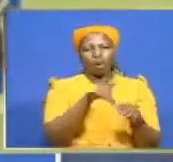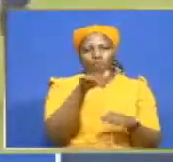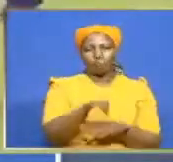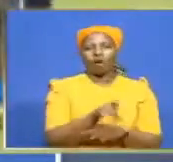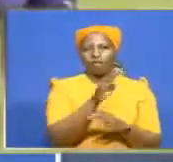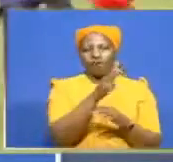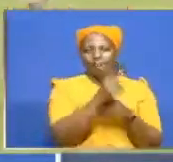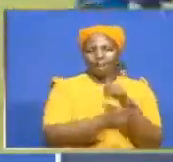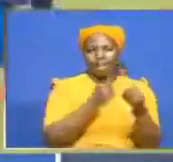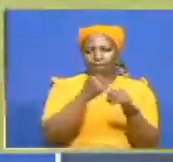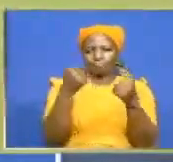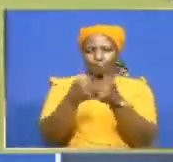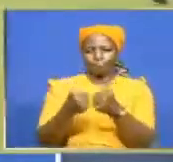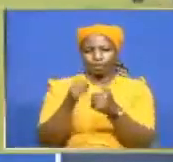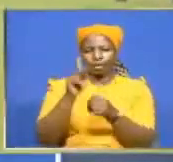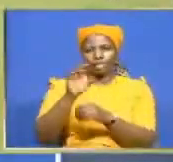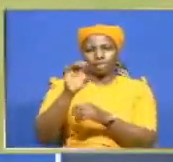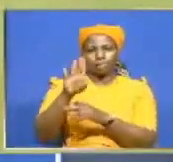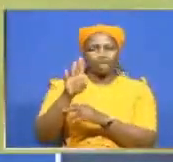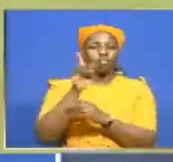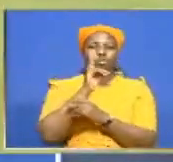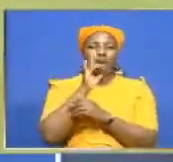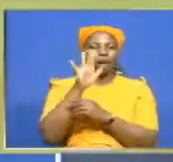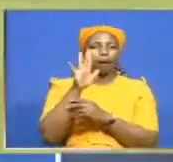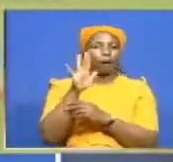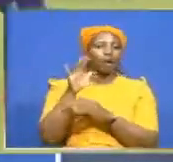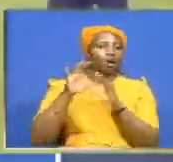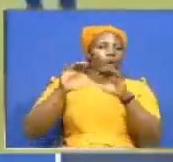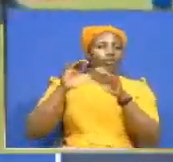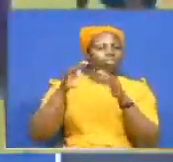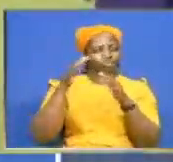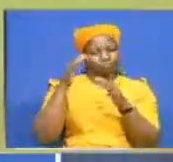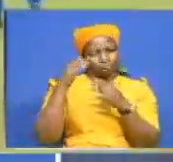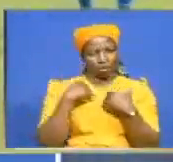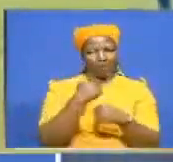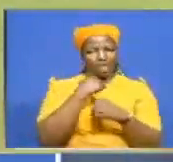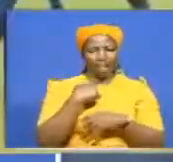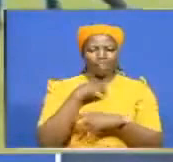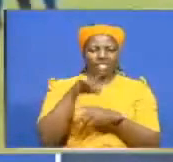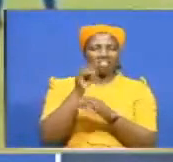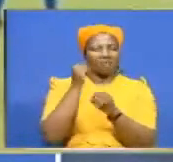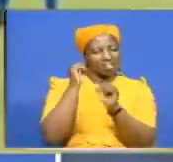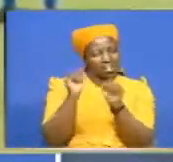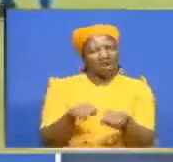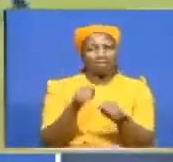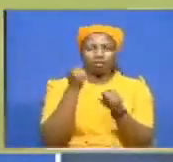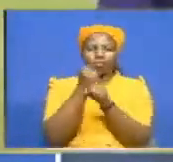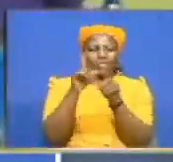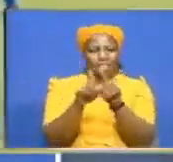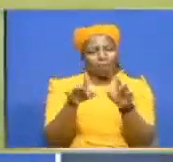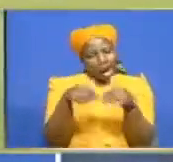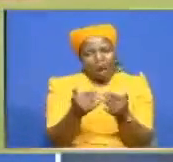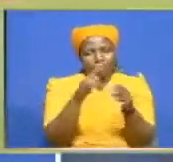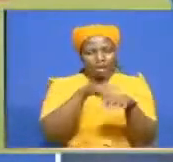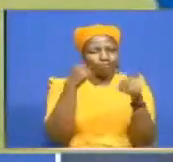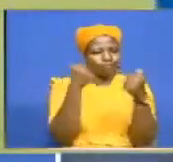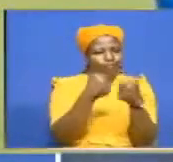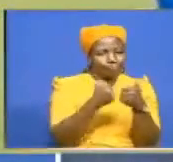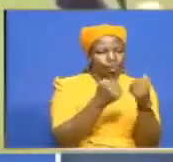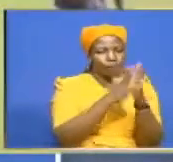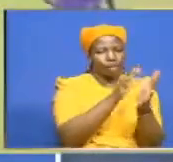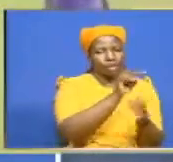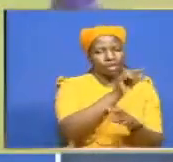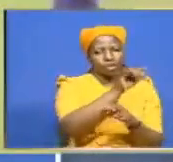tomorrow, and Alagic is confident his charges can replicate the performance exhibited in their win against Zoya Sugar in their first match of the